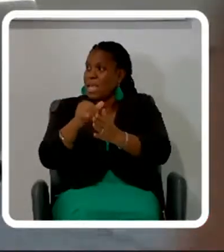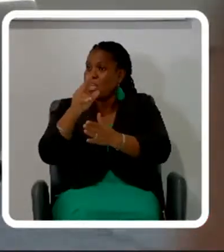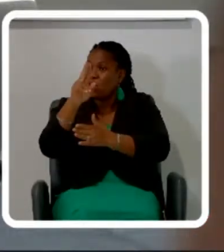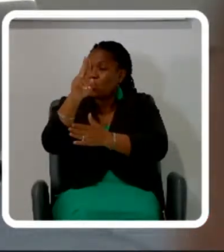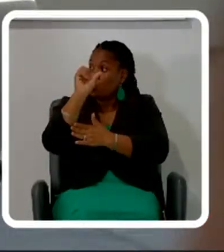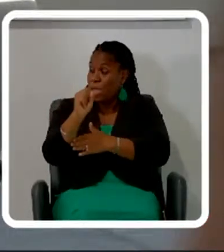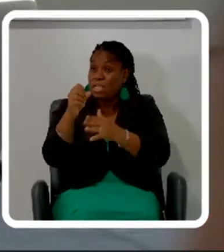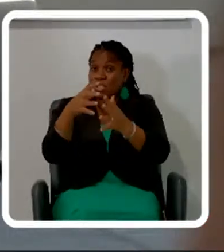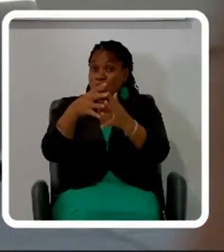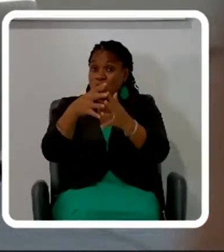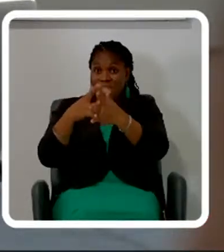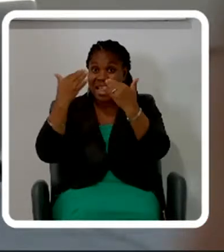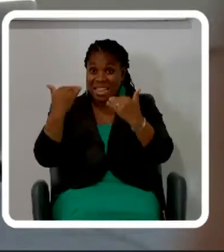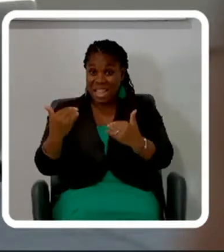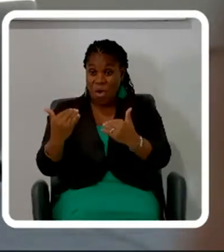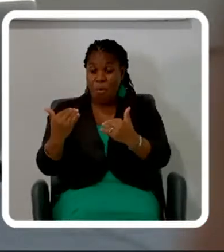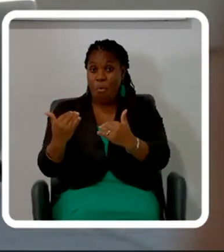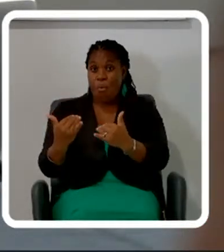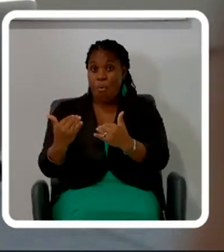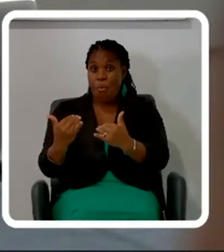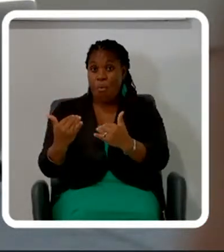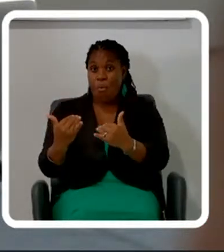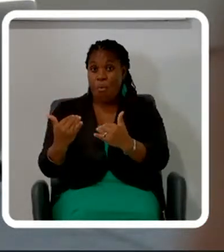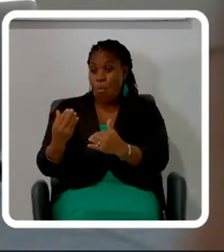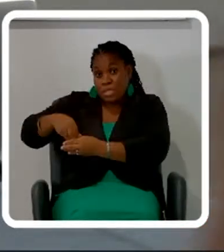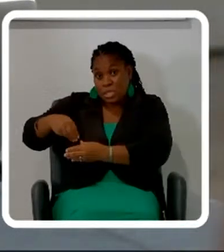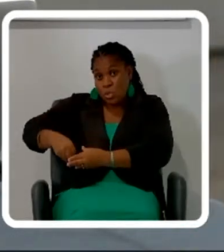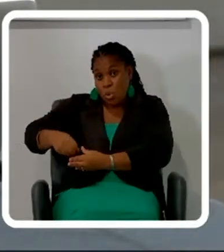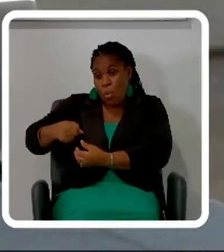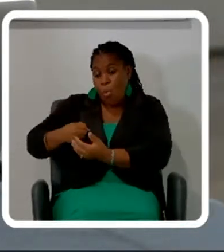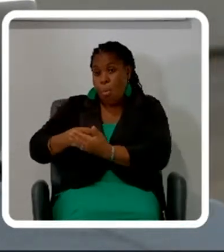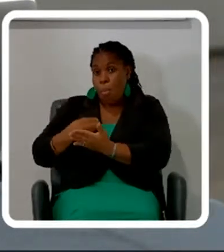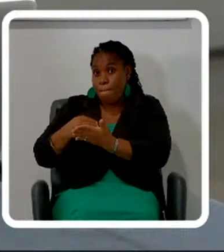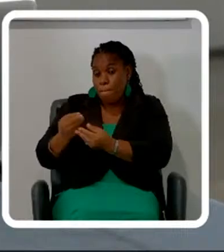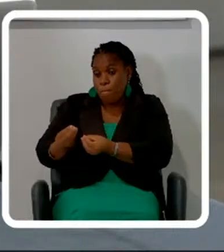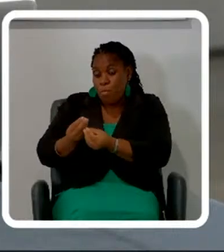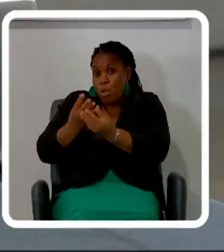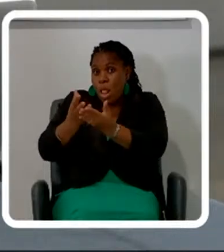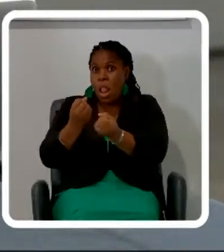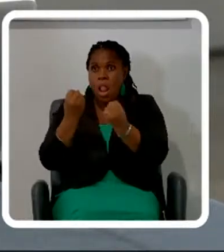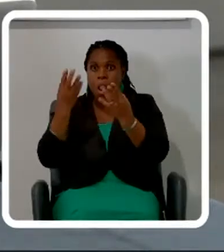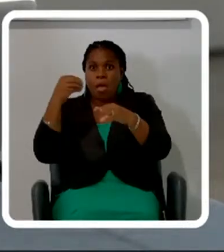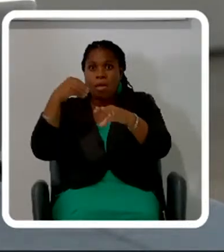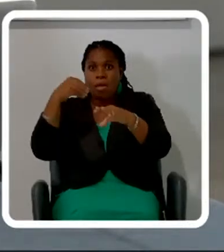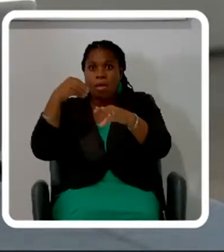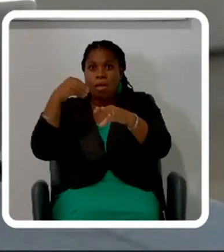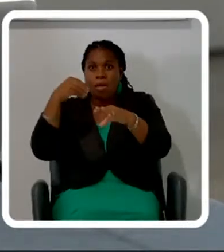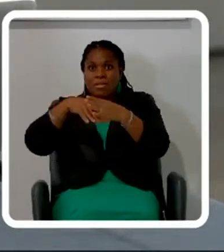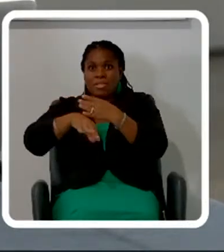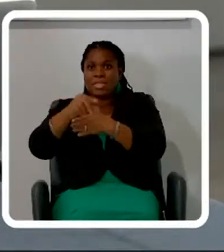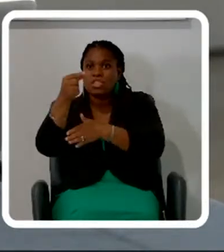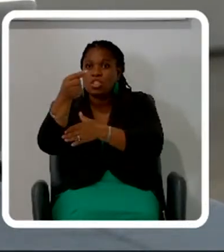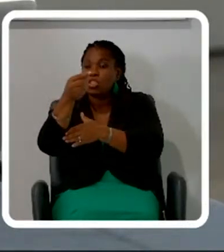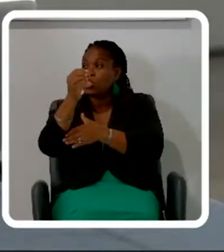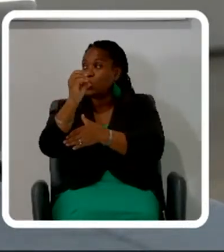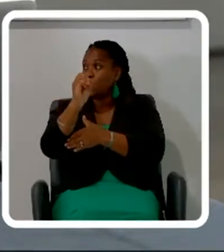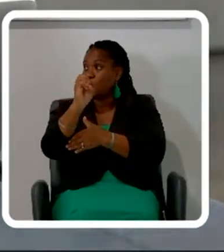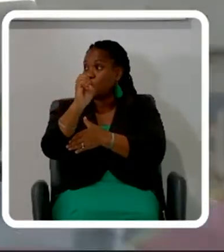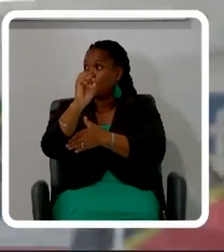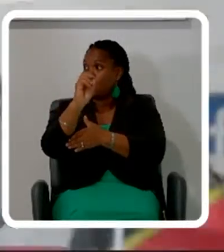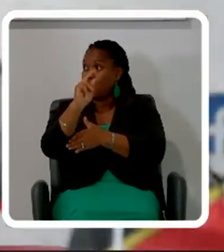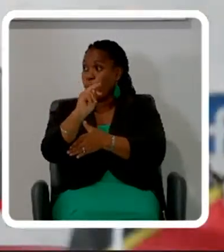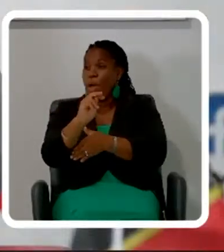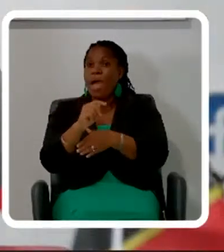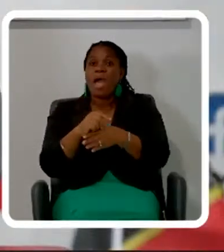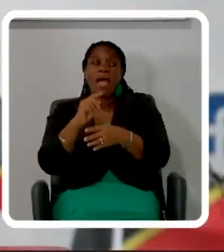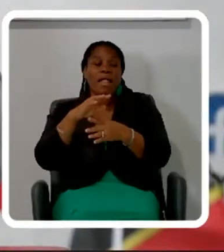heavily right now in geothermal. Nobody recognizes that. But we're going to wake up one day and recognize that the United States of America